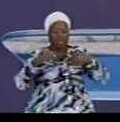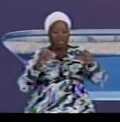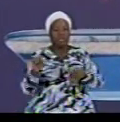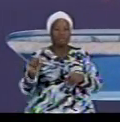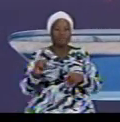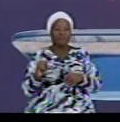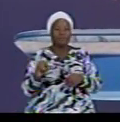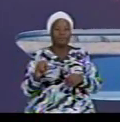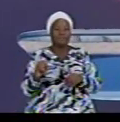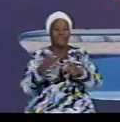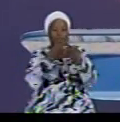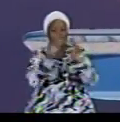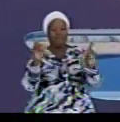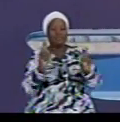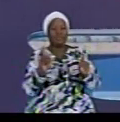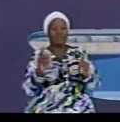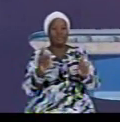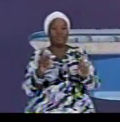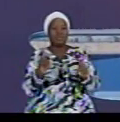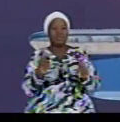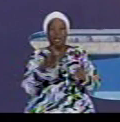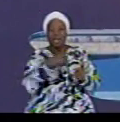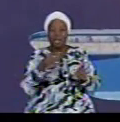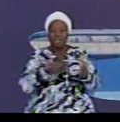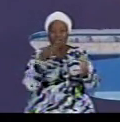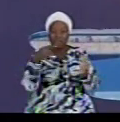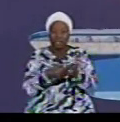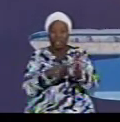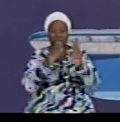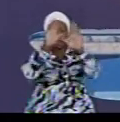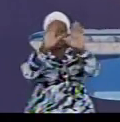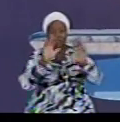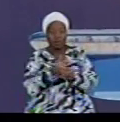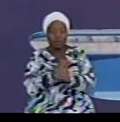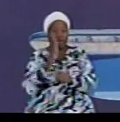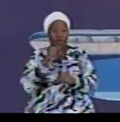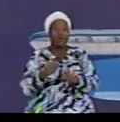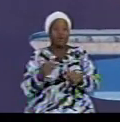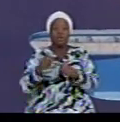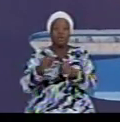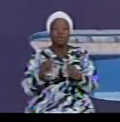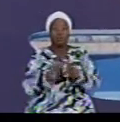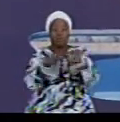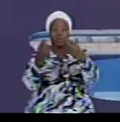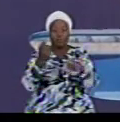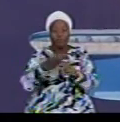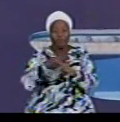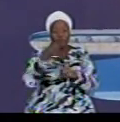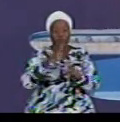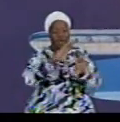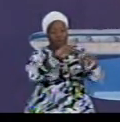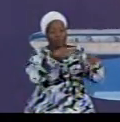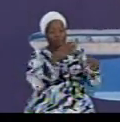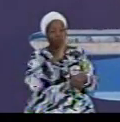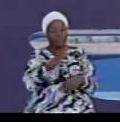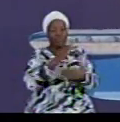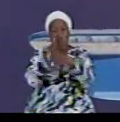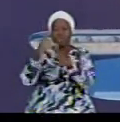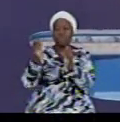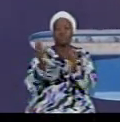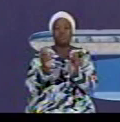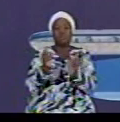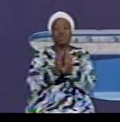healing, deliverance. And this miracle will spread from you and spread to